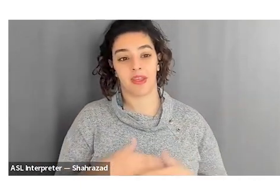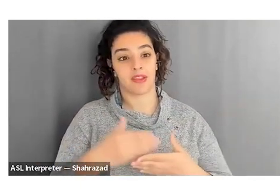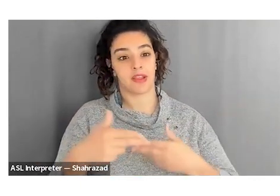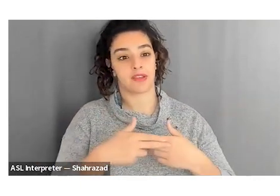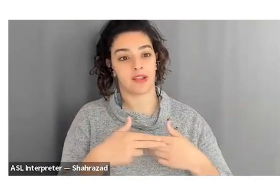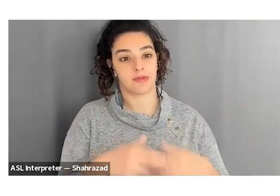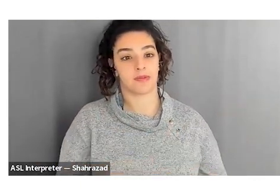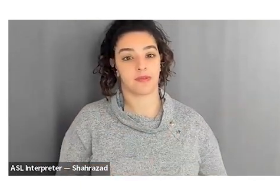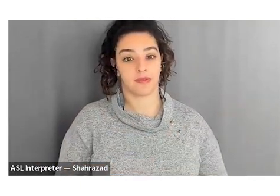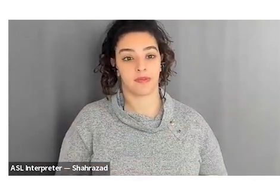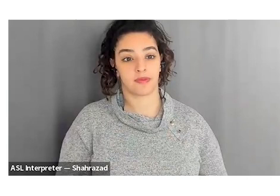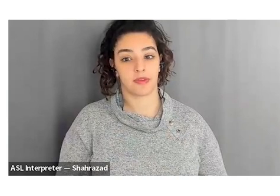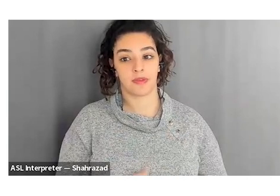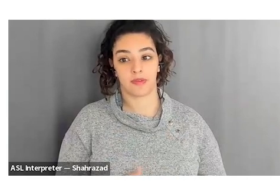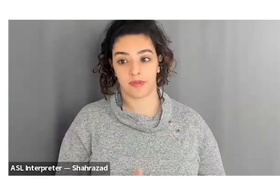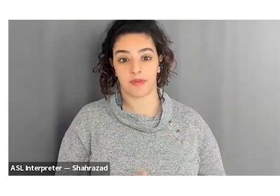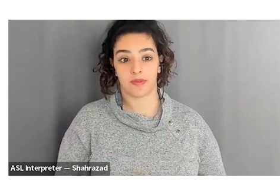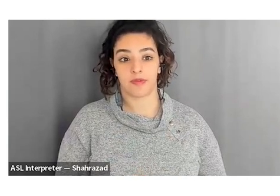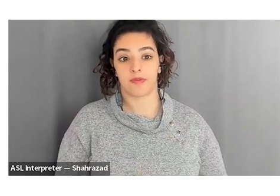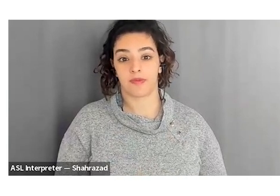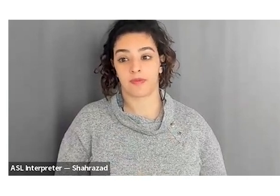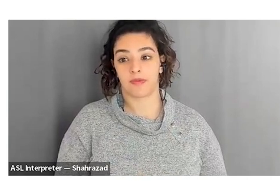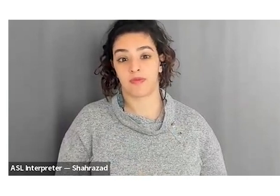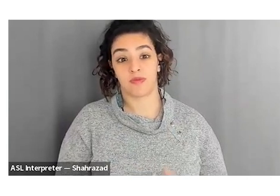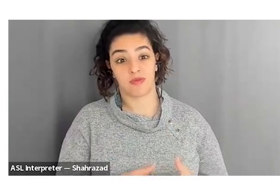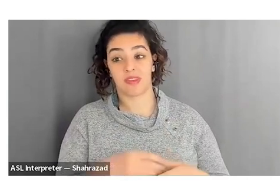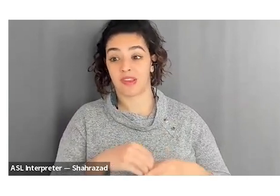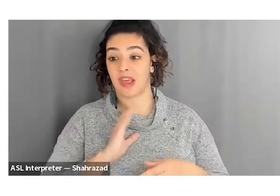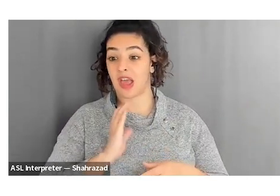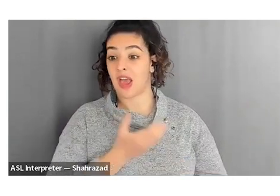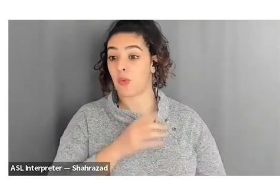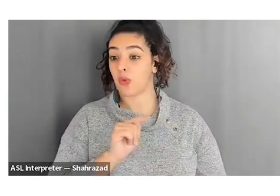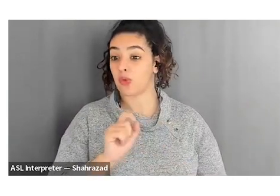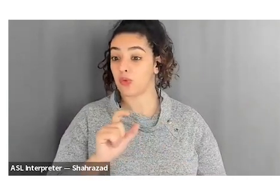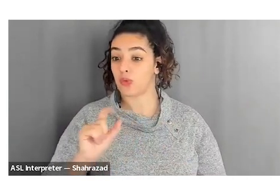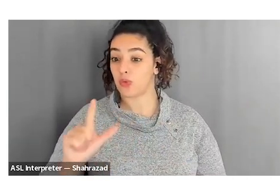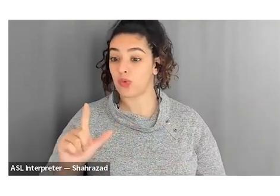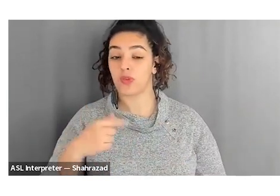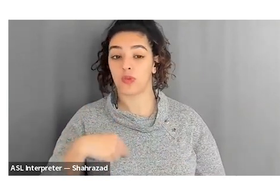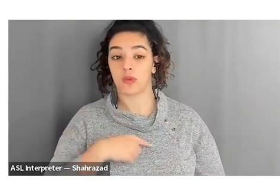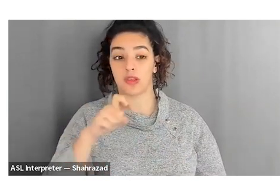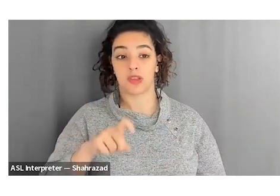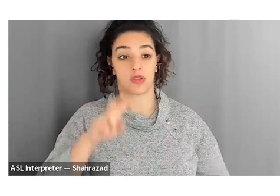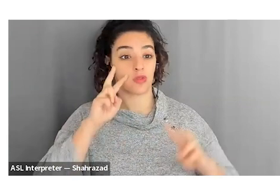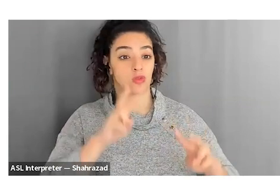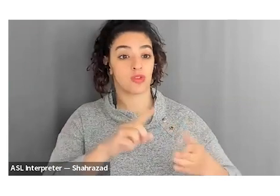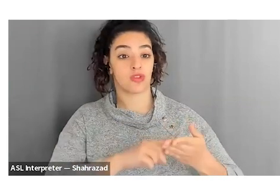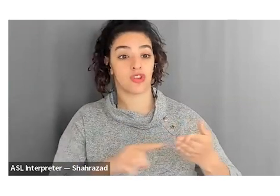And finally, in our way towards change, we have to look at access intimacy